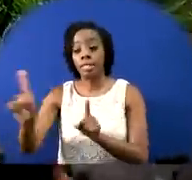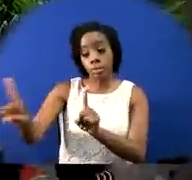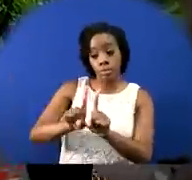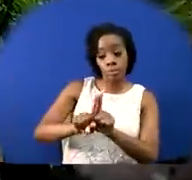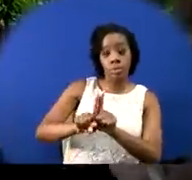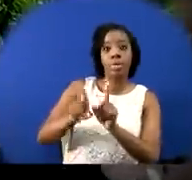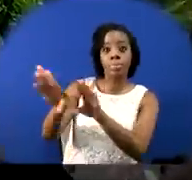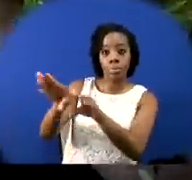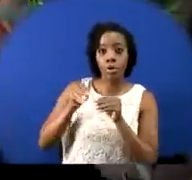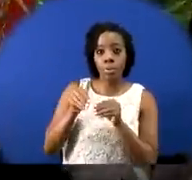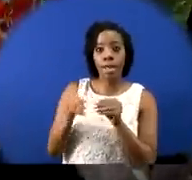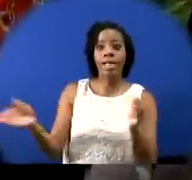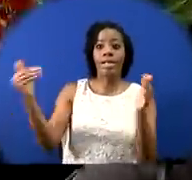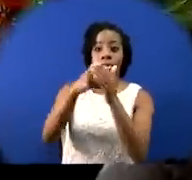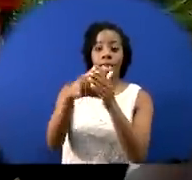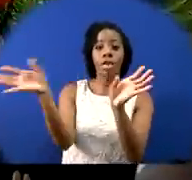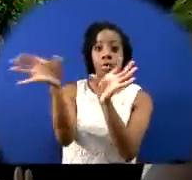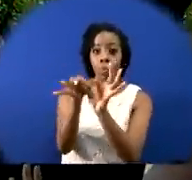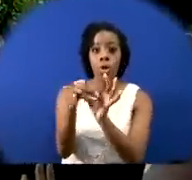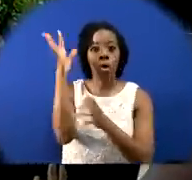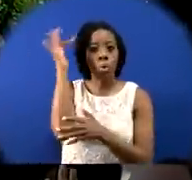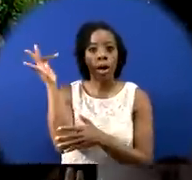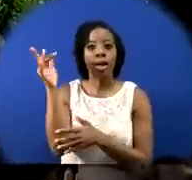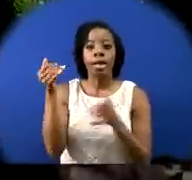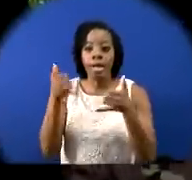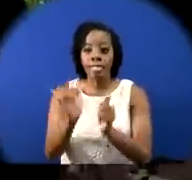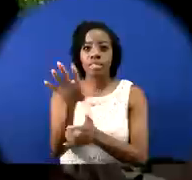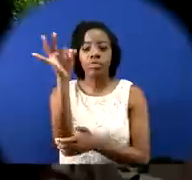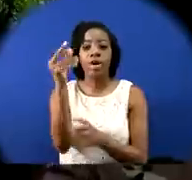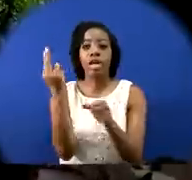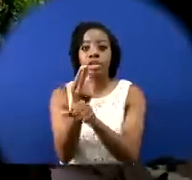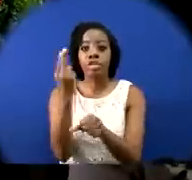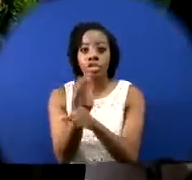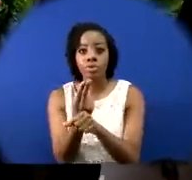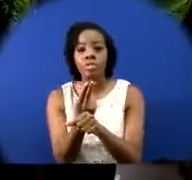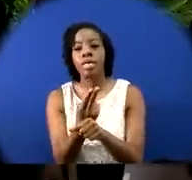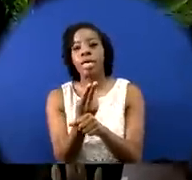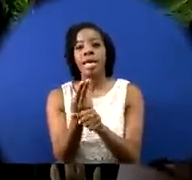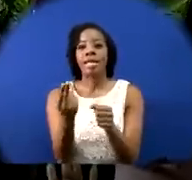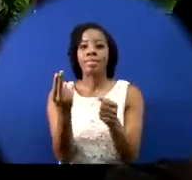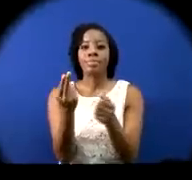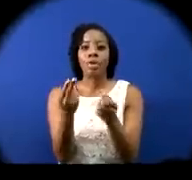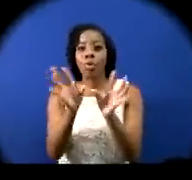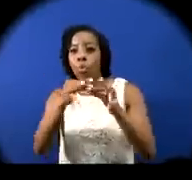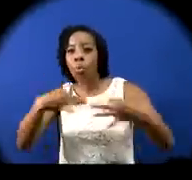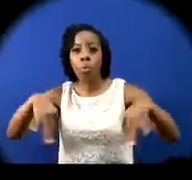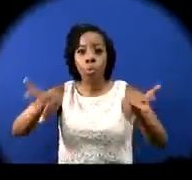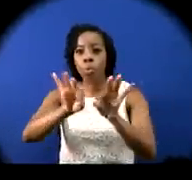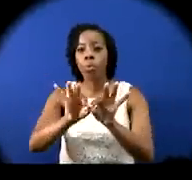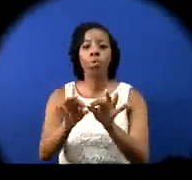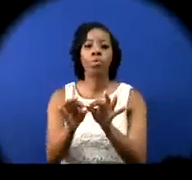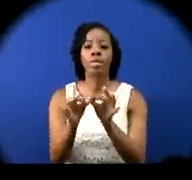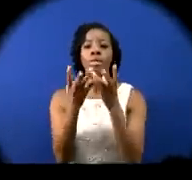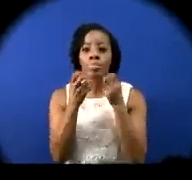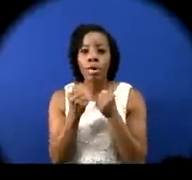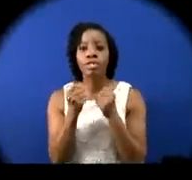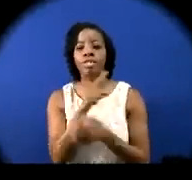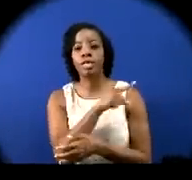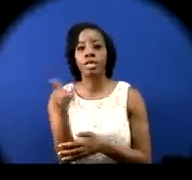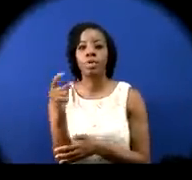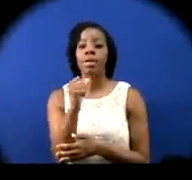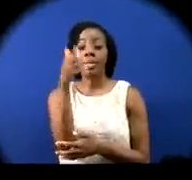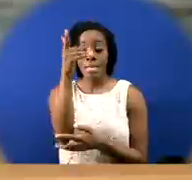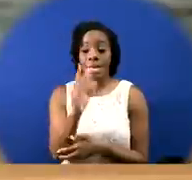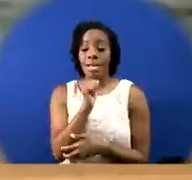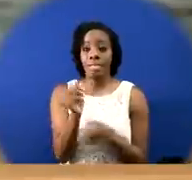back. Because I still find use in you. I still find something profitable in you. Somebody ought to thank God that God did not discard